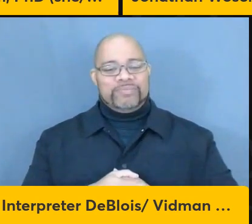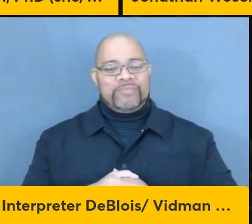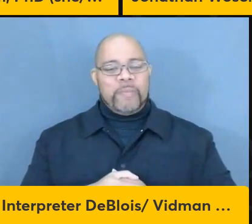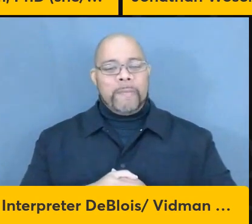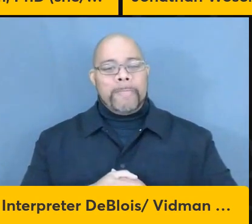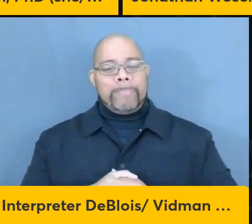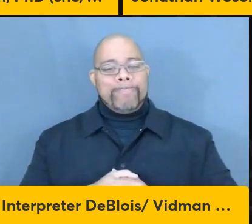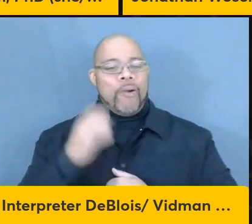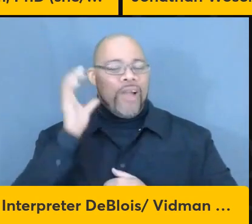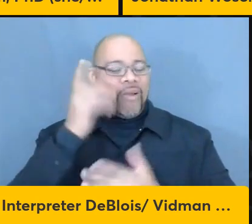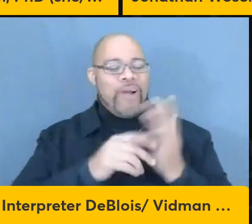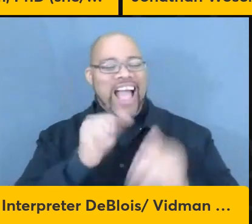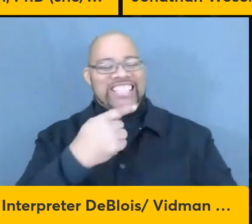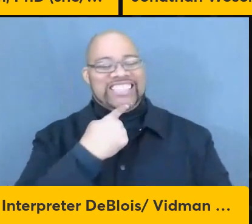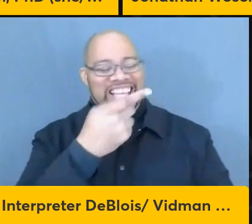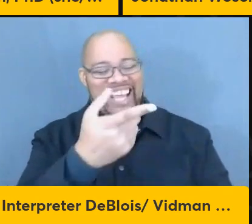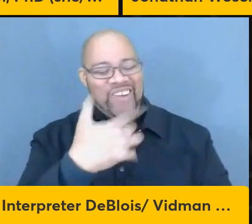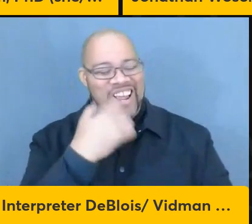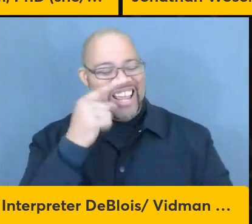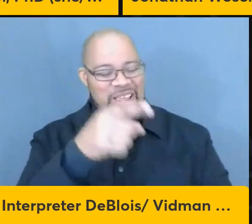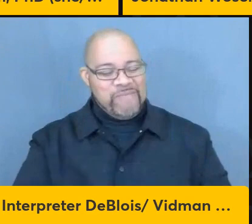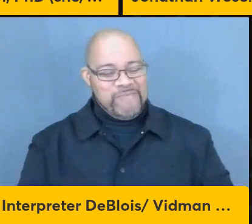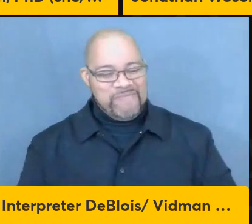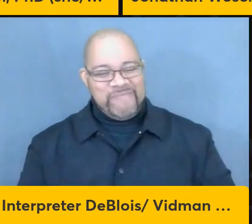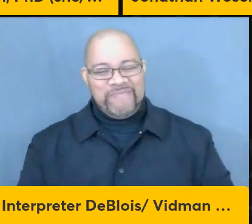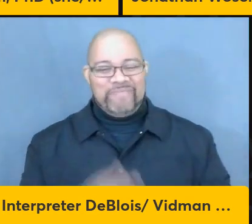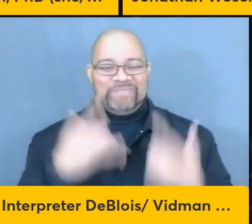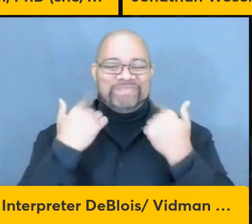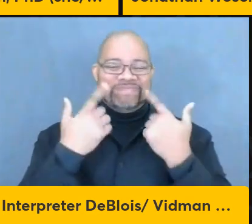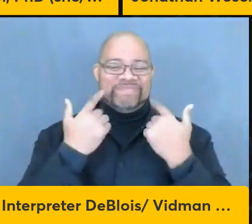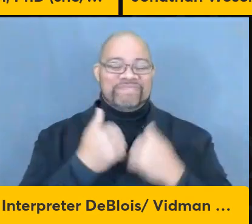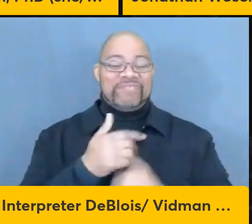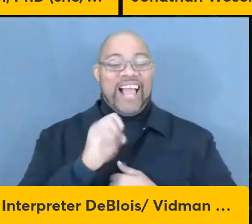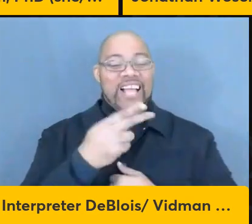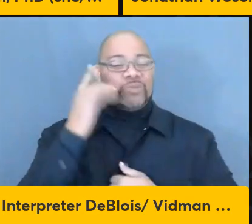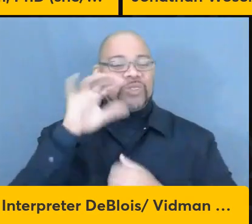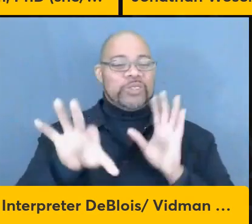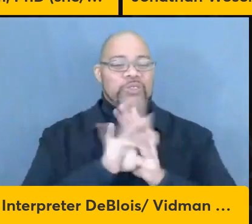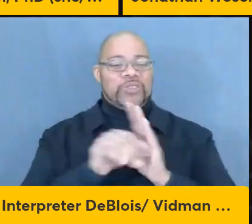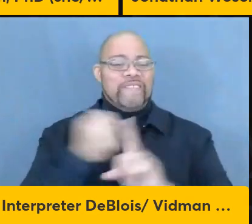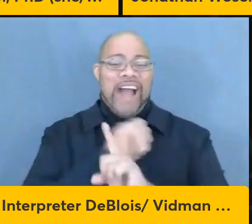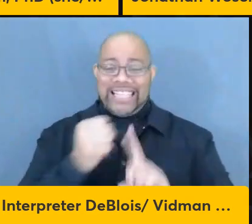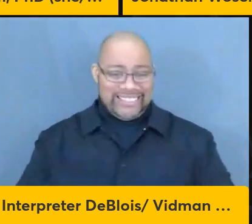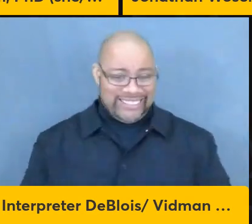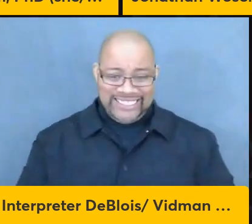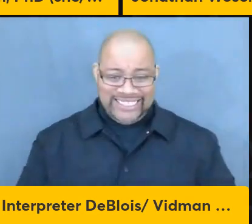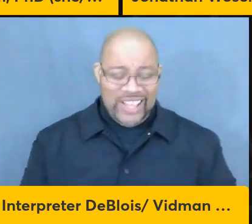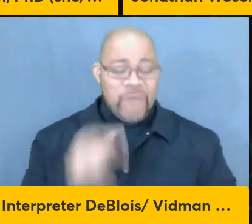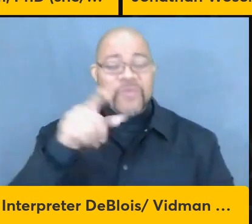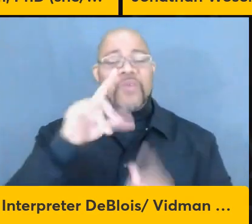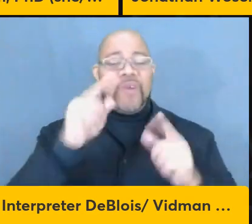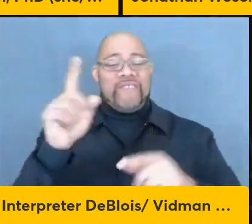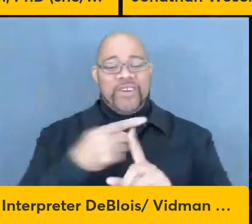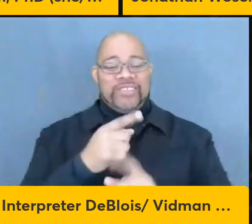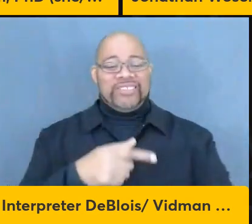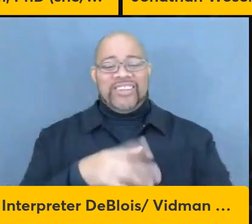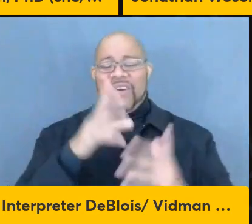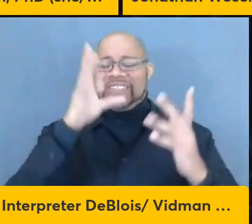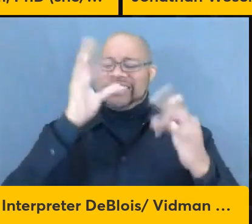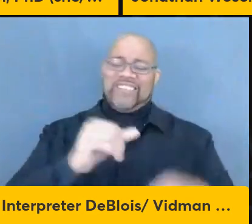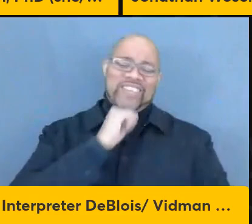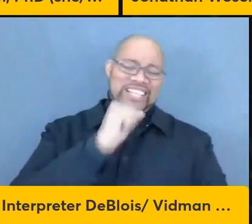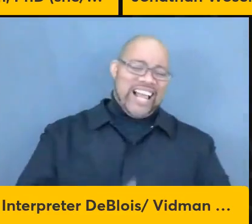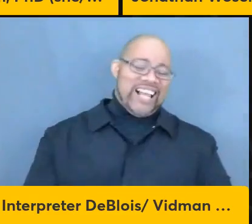I want to hear what Ash is going to say. Yeah, Ash is going to choose violence. I was hoping you'd go first. Absolutely not. I want